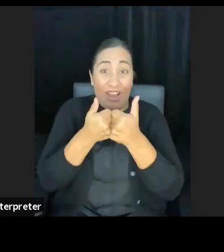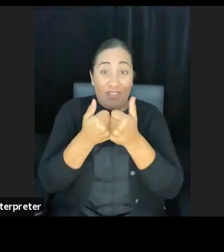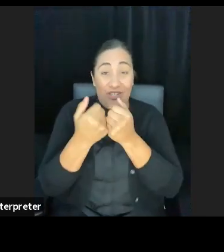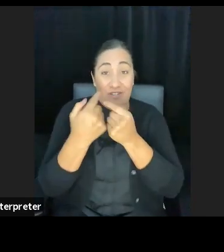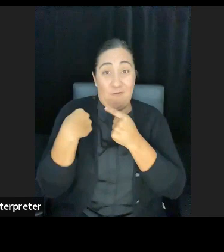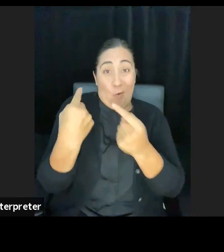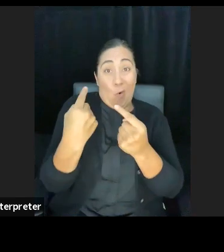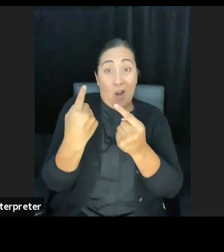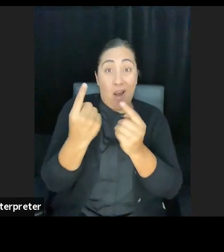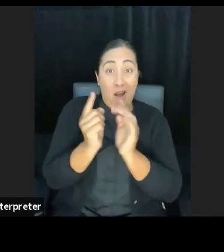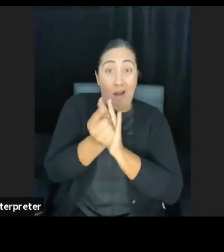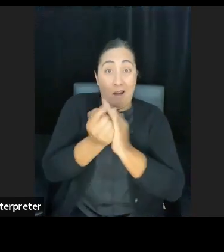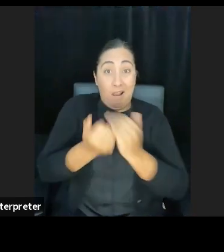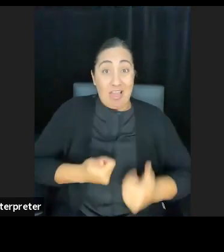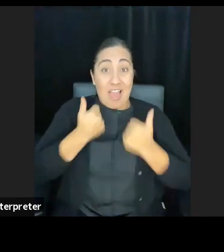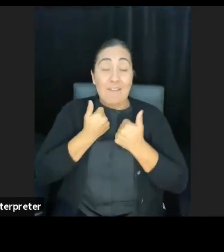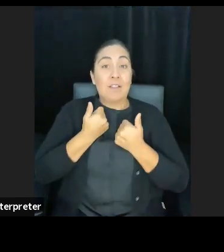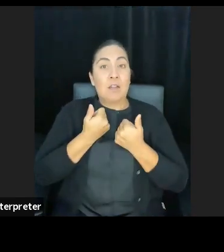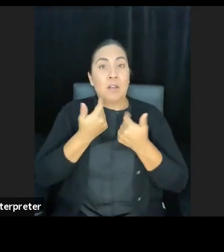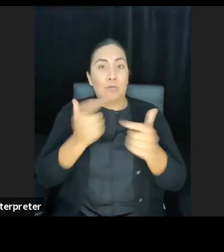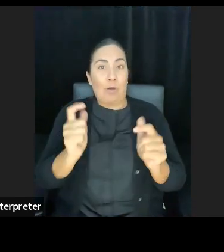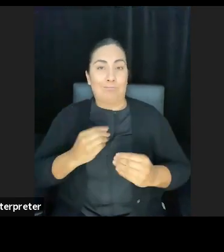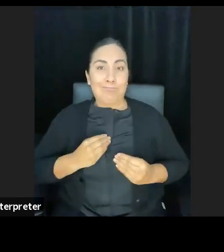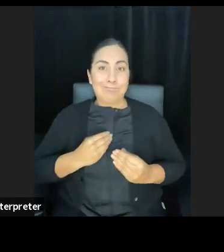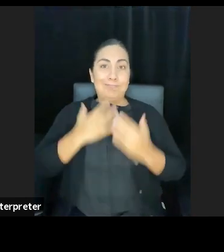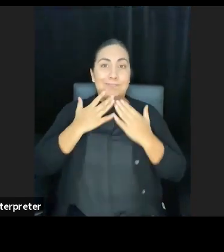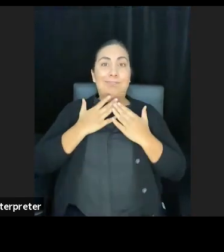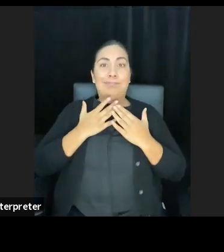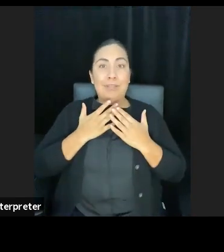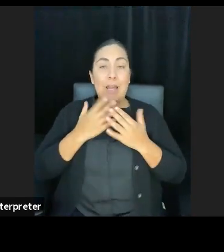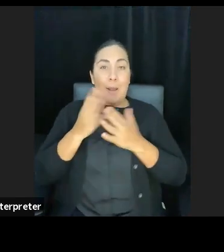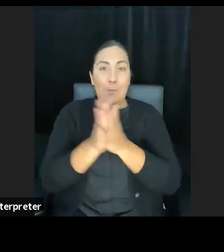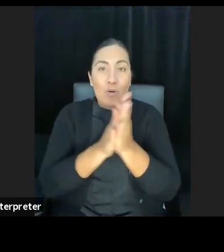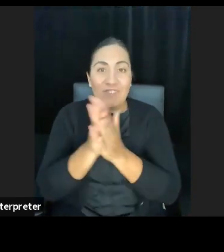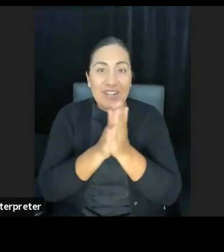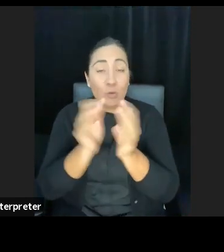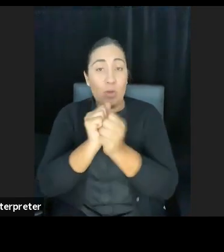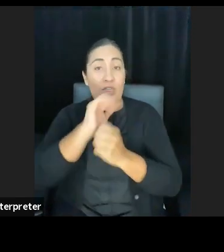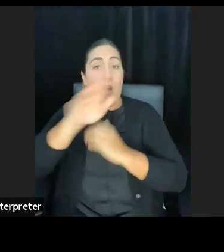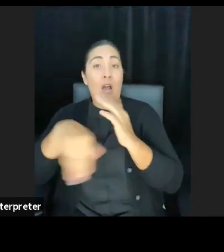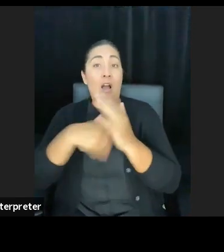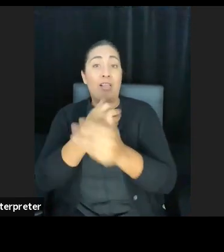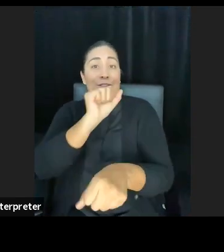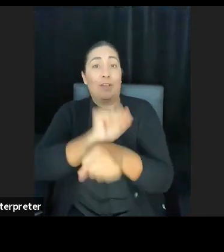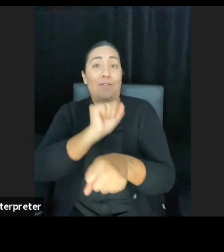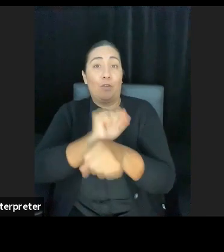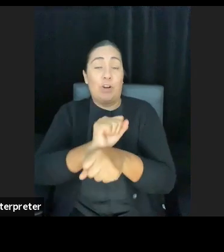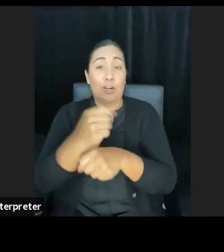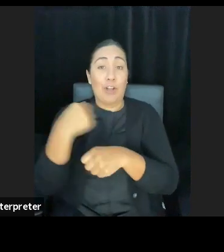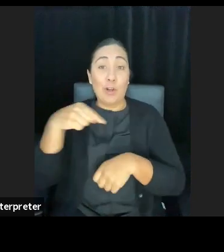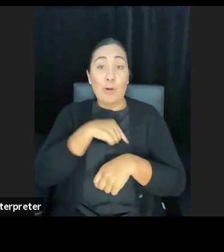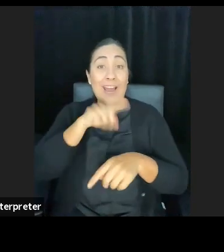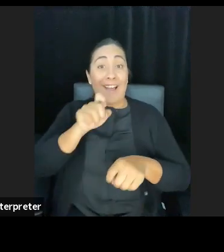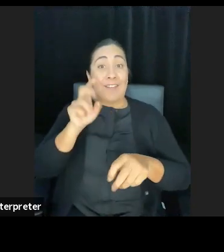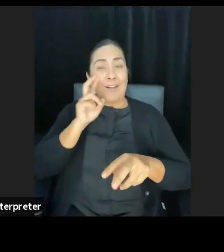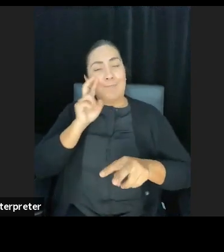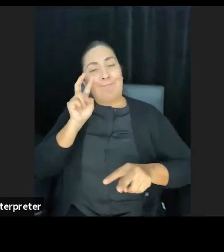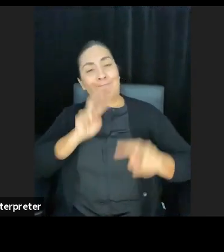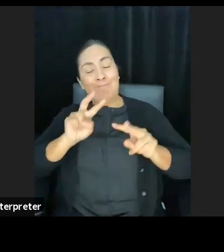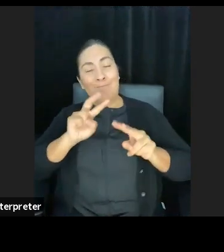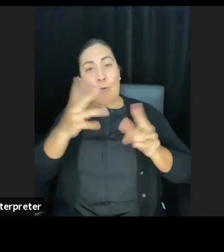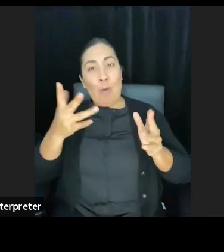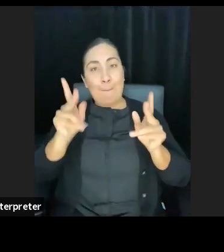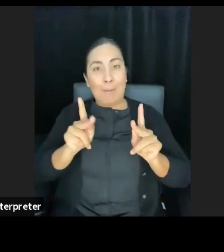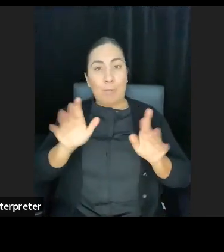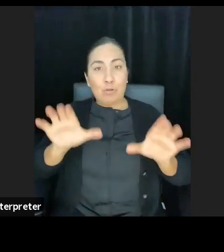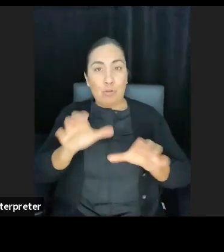source of motivation and inspiration. And with all of this work, we stand on the shoulders of giants, as they say, and I have the privilege of learning